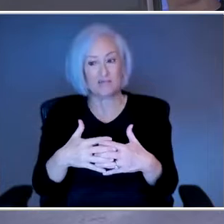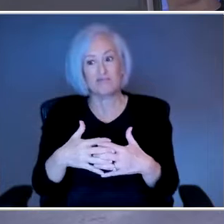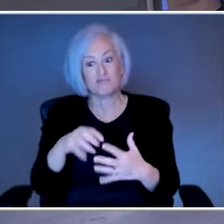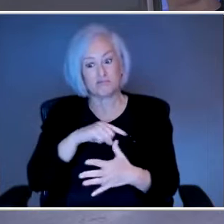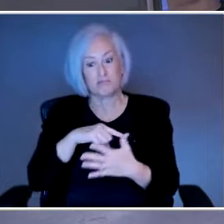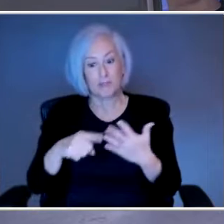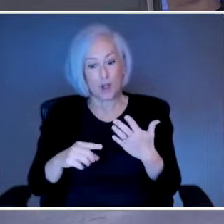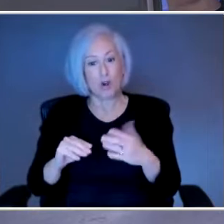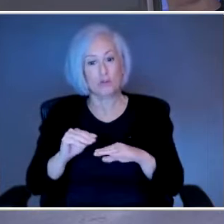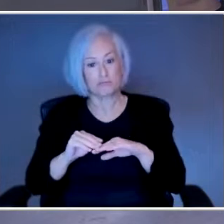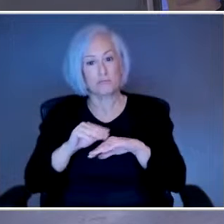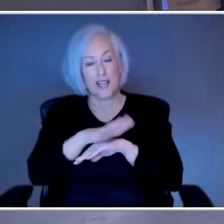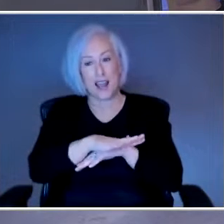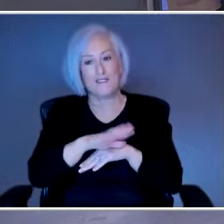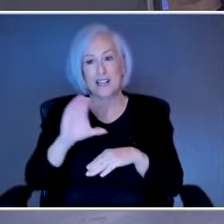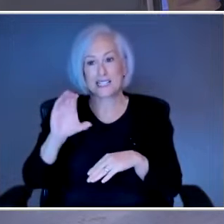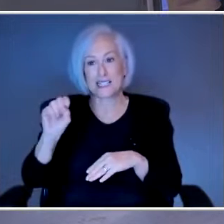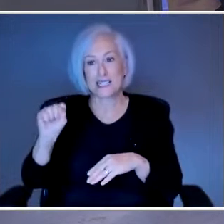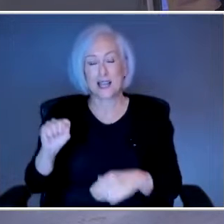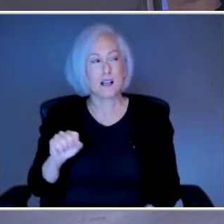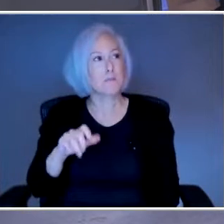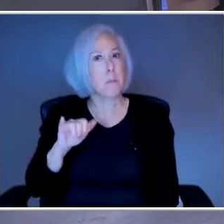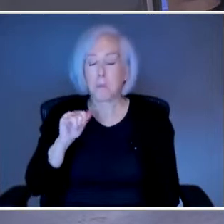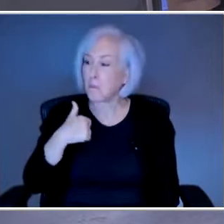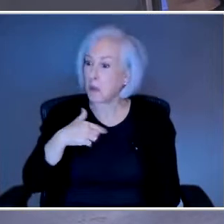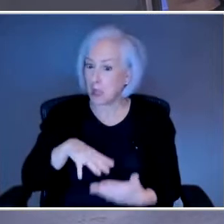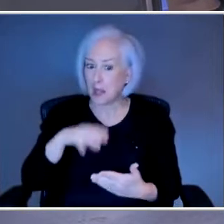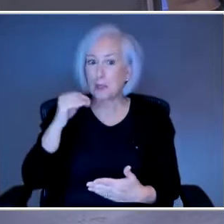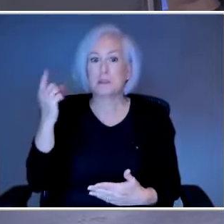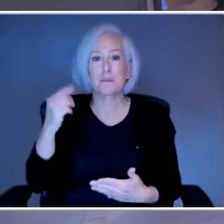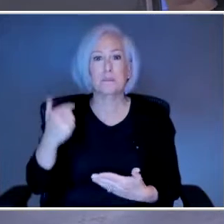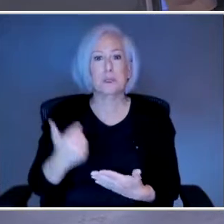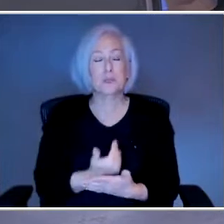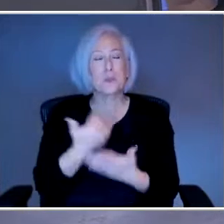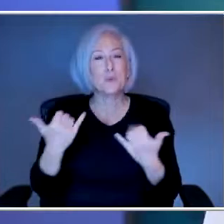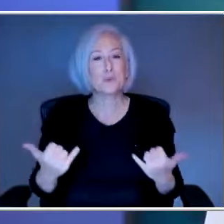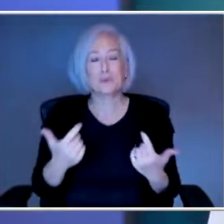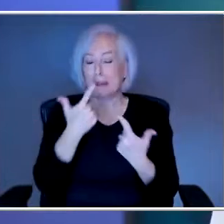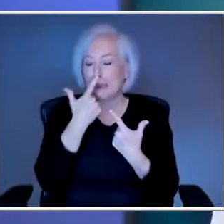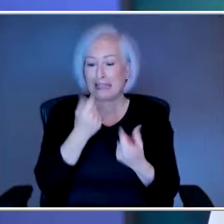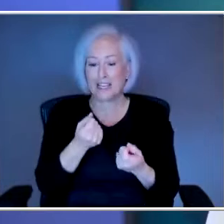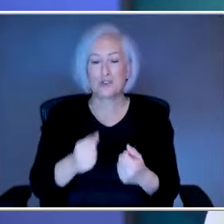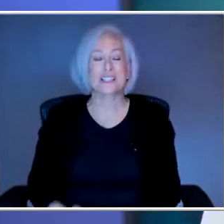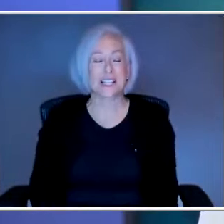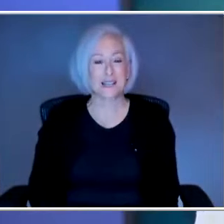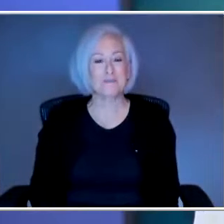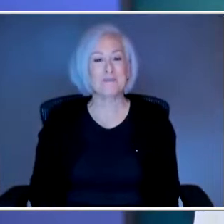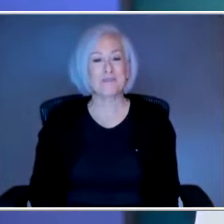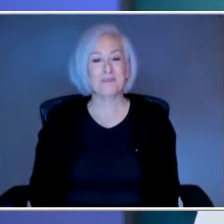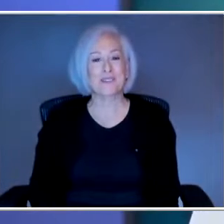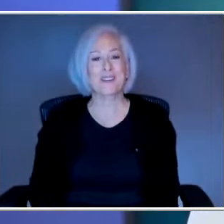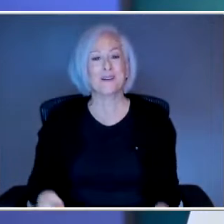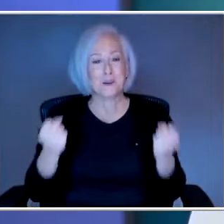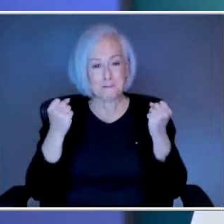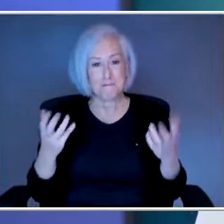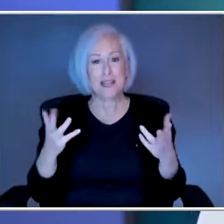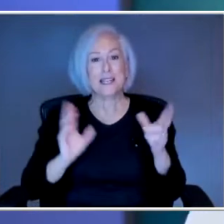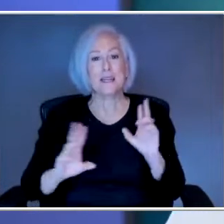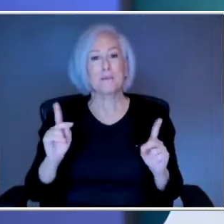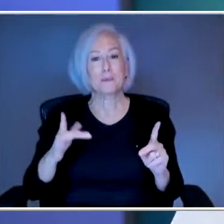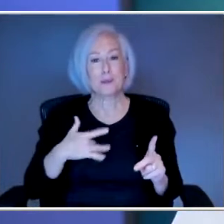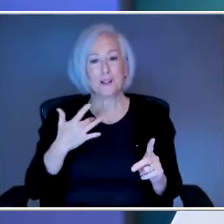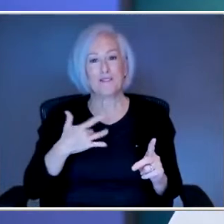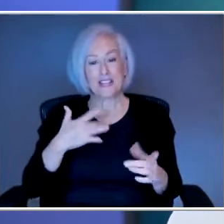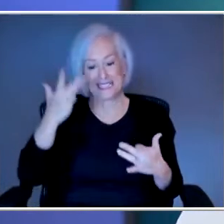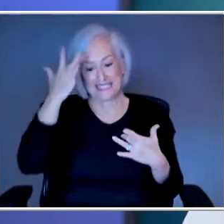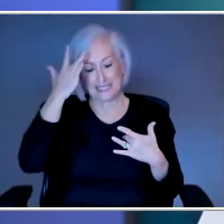under something that you learn new every day. Yeah. Very interesting. Yeah. And in fact, a lot of folks who will have symptoms during pregnancy and it goes away are more